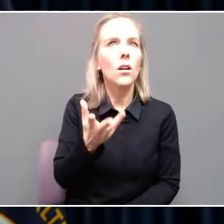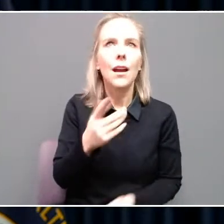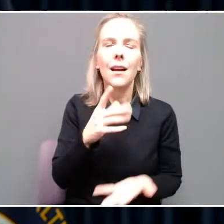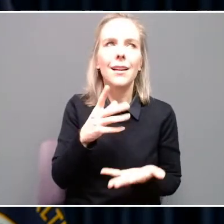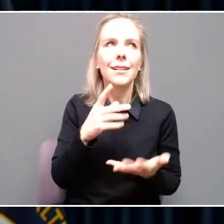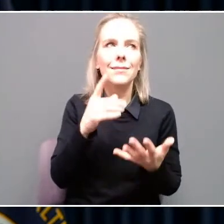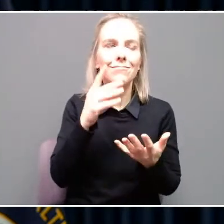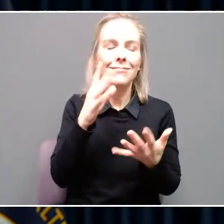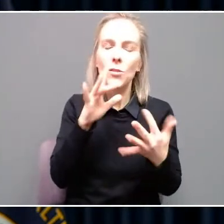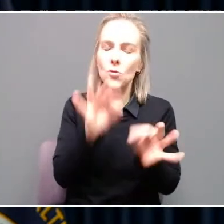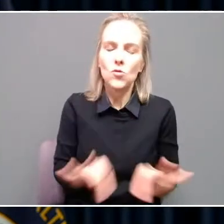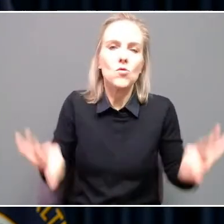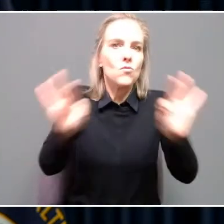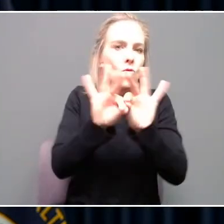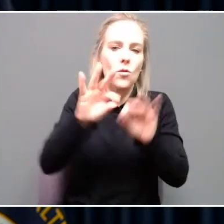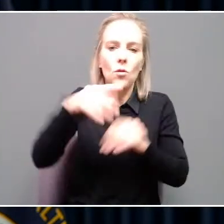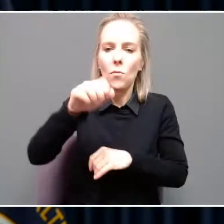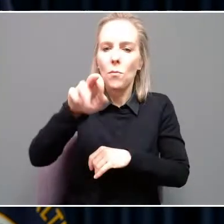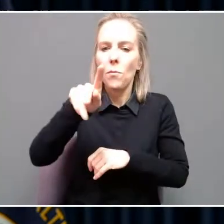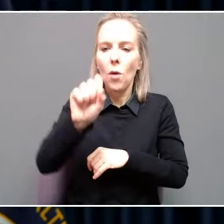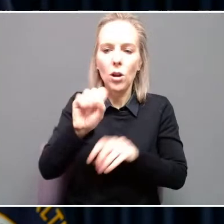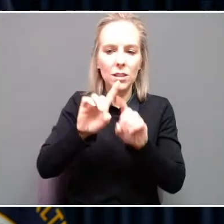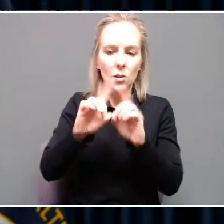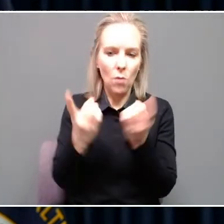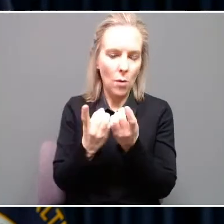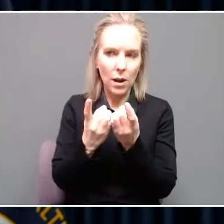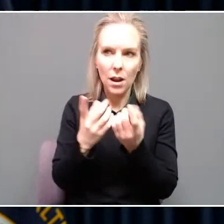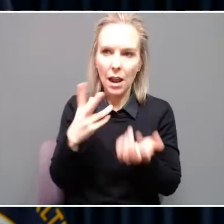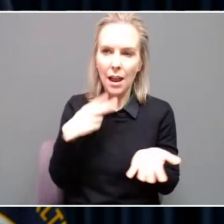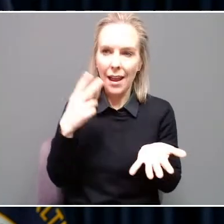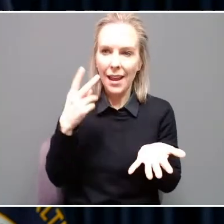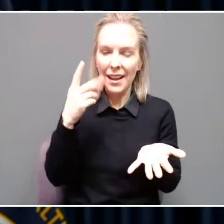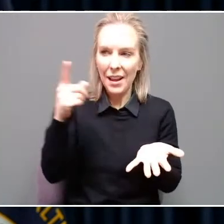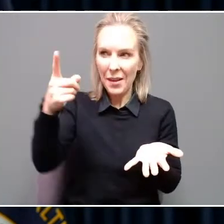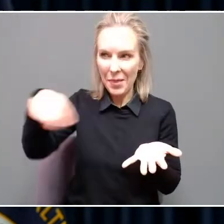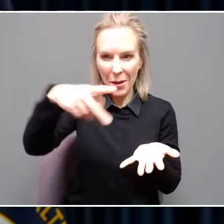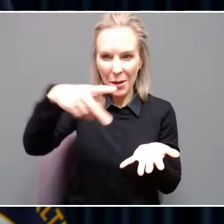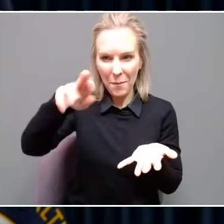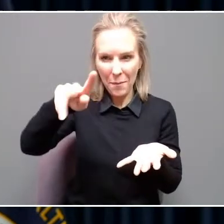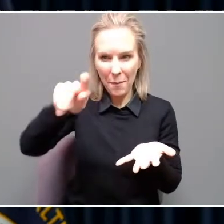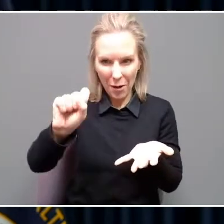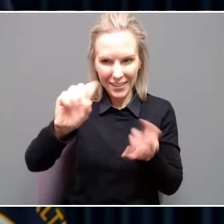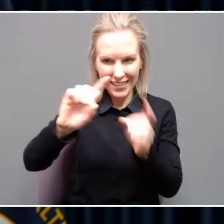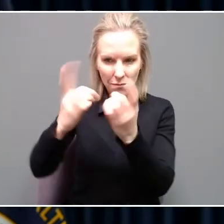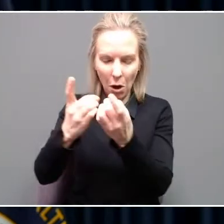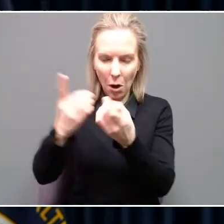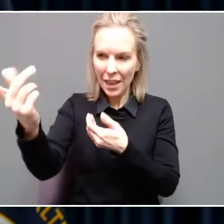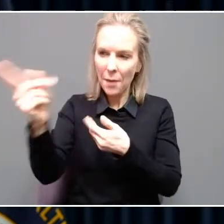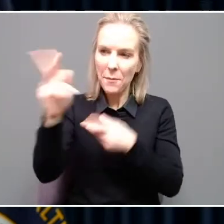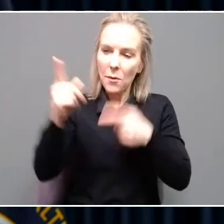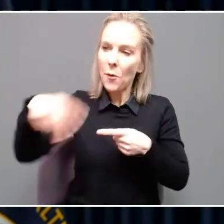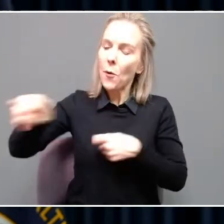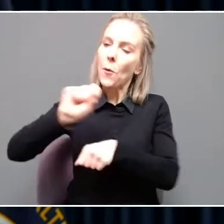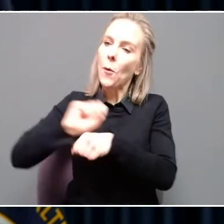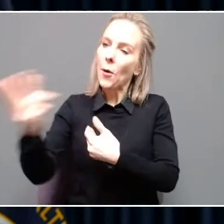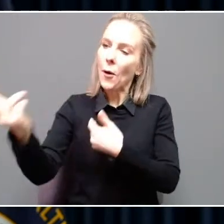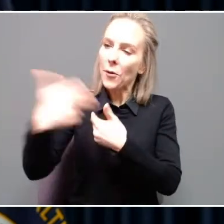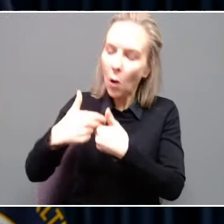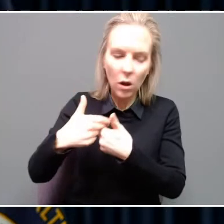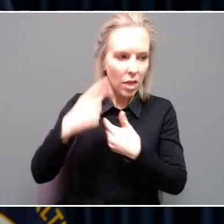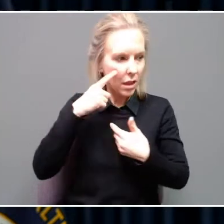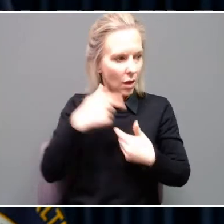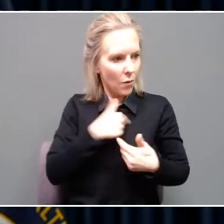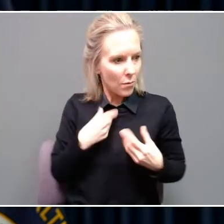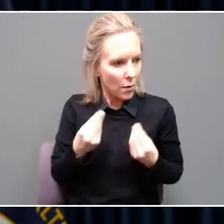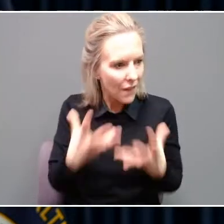about our Parks Department. I doubt any of them joined our Parks Department thinking that they would be providing housing and